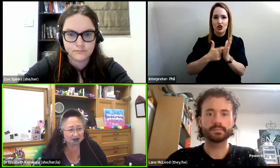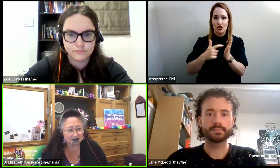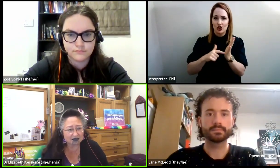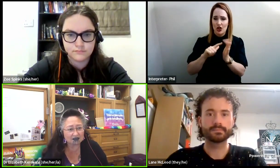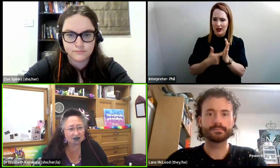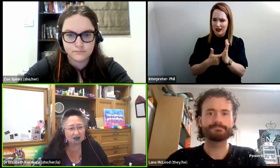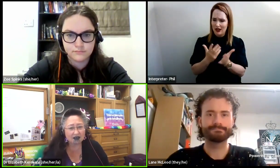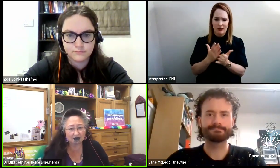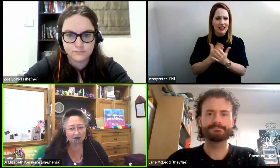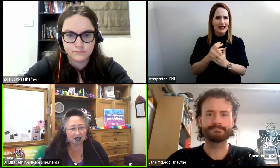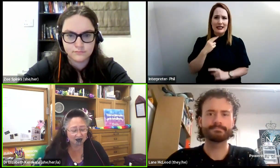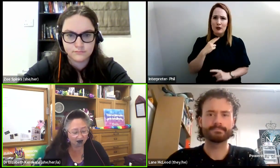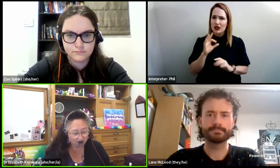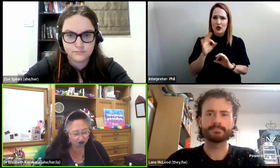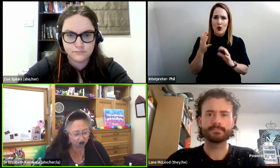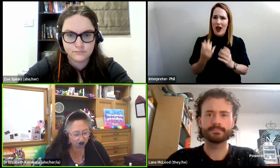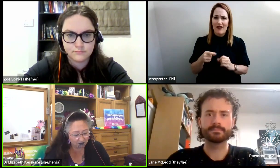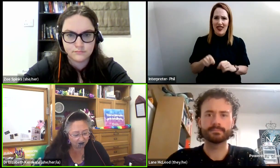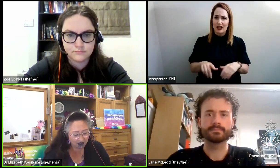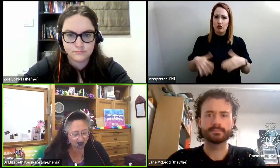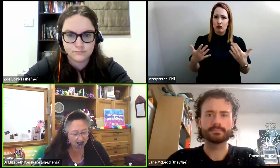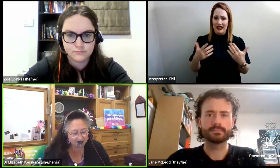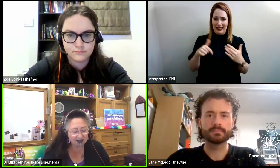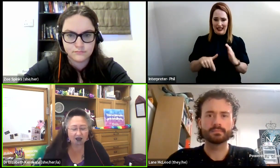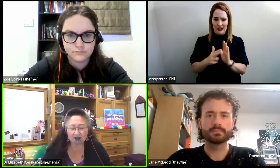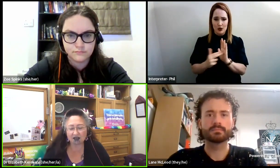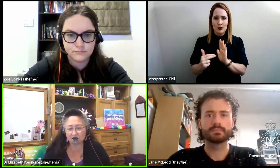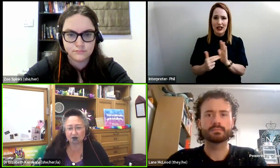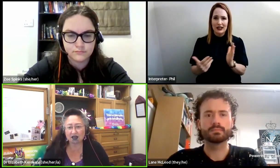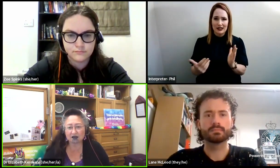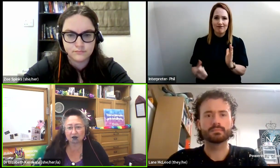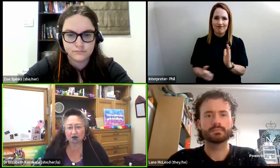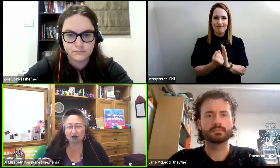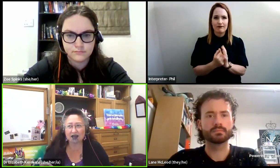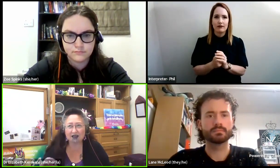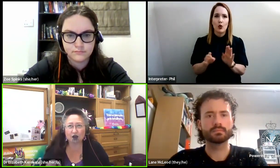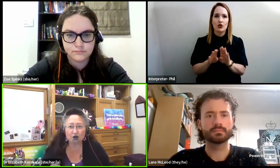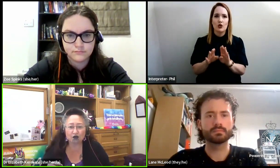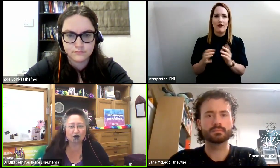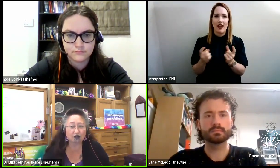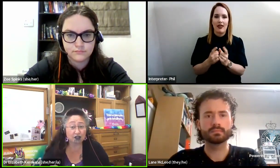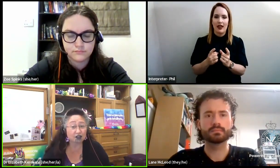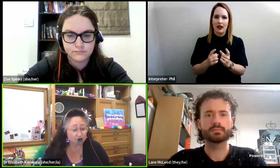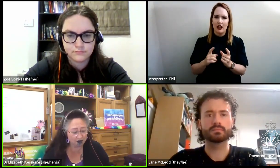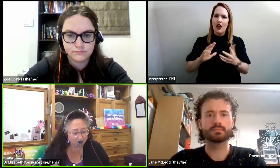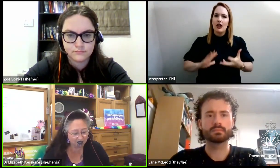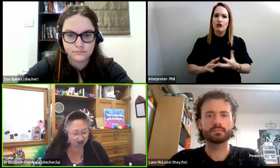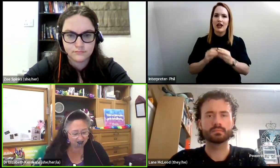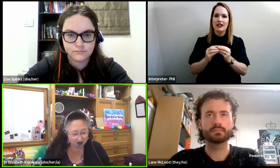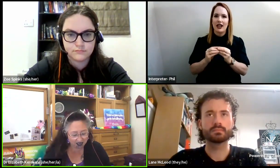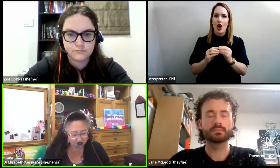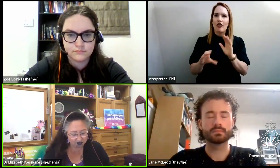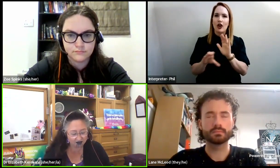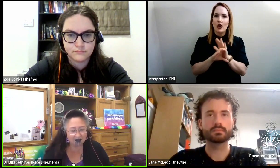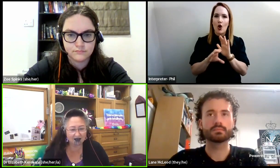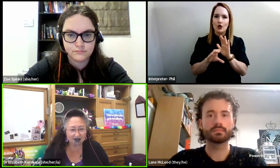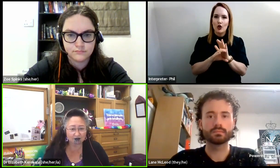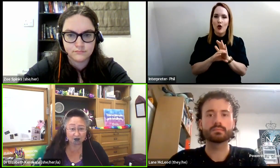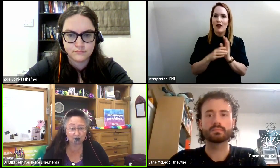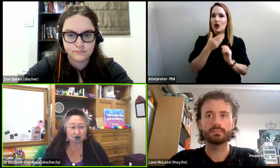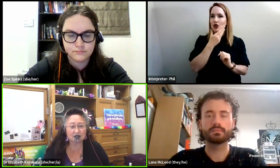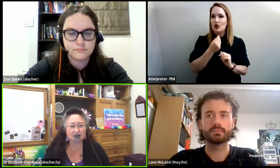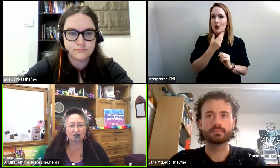really exist in our country. And they have a thing called, they're creating the code of consumer participation,